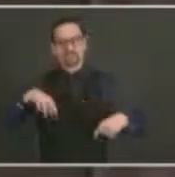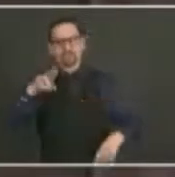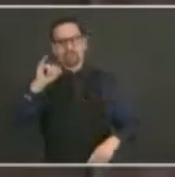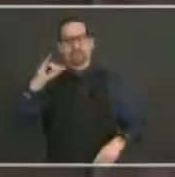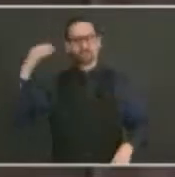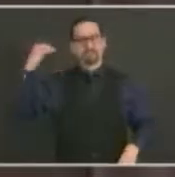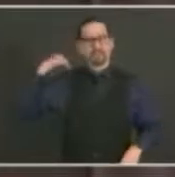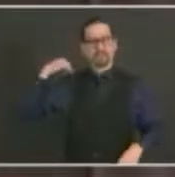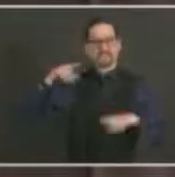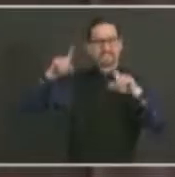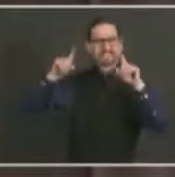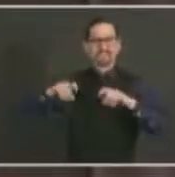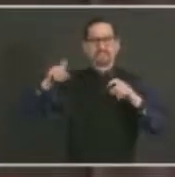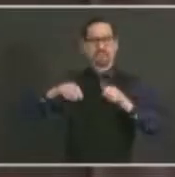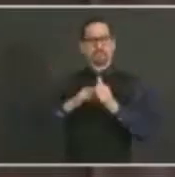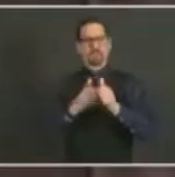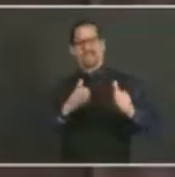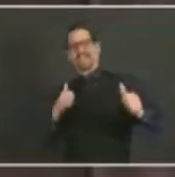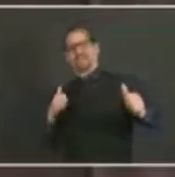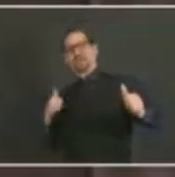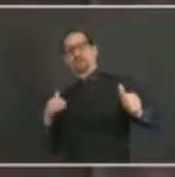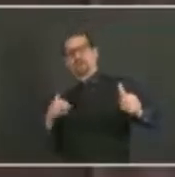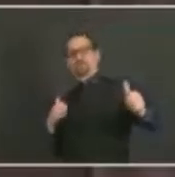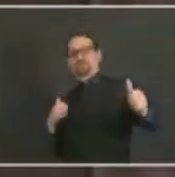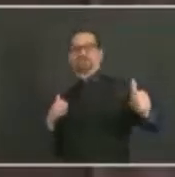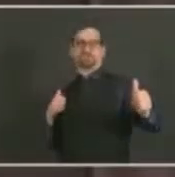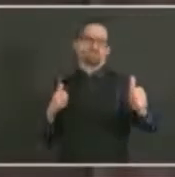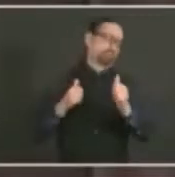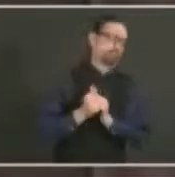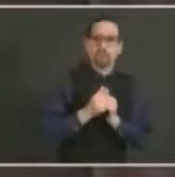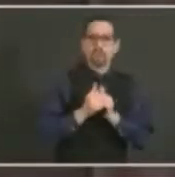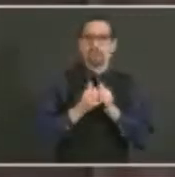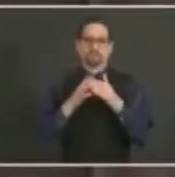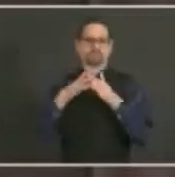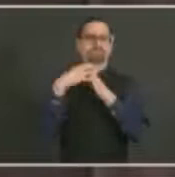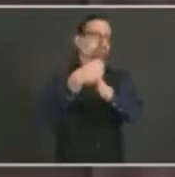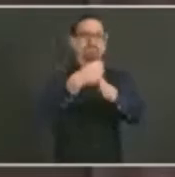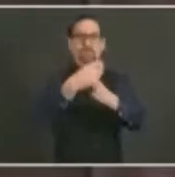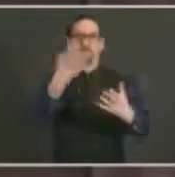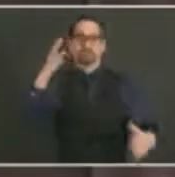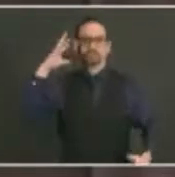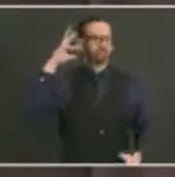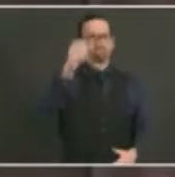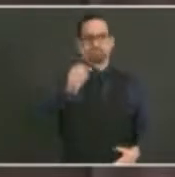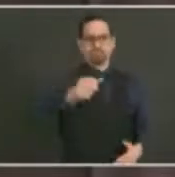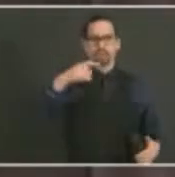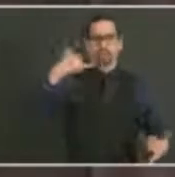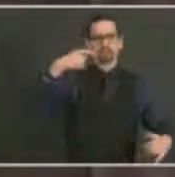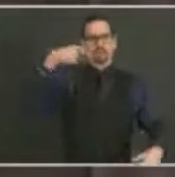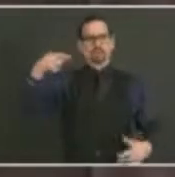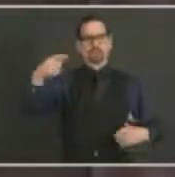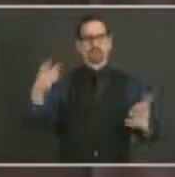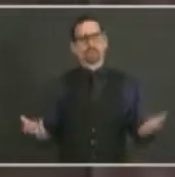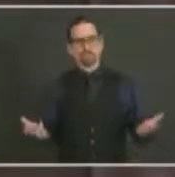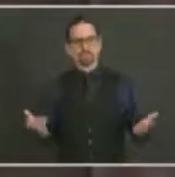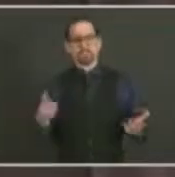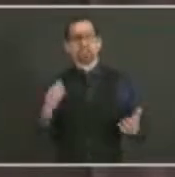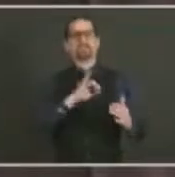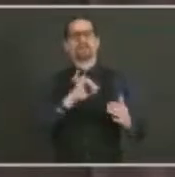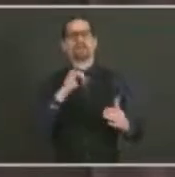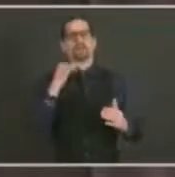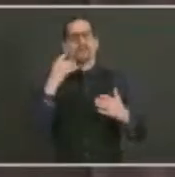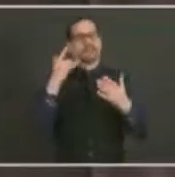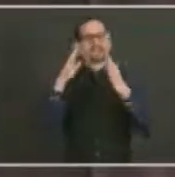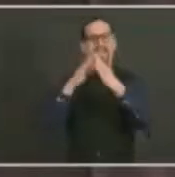organized and then launched it, and now we're number 1 in testing, my anticipation with bringing the municipalities in, the state sites, and